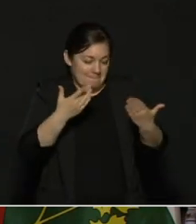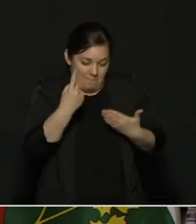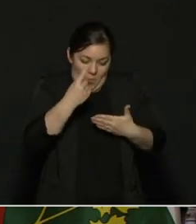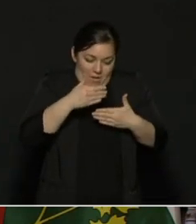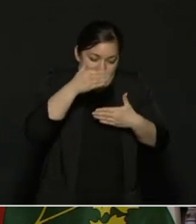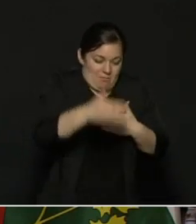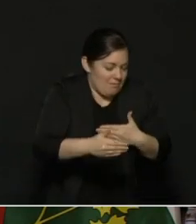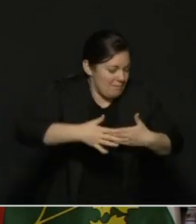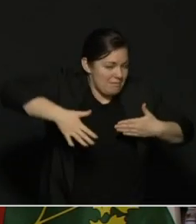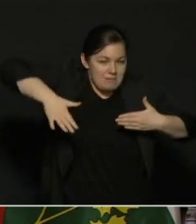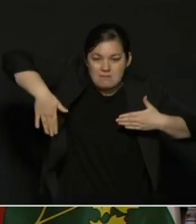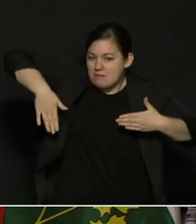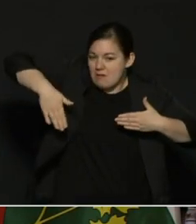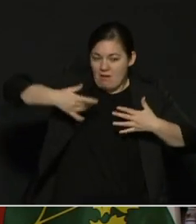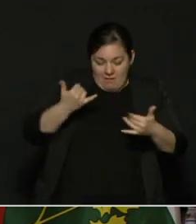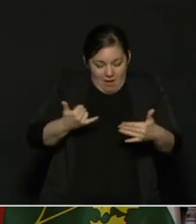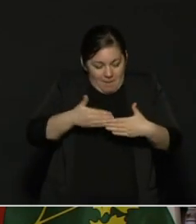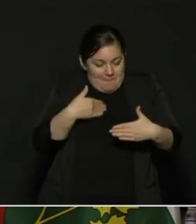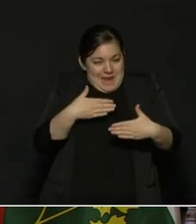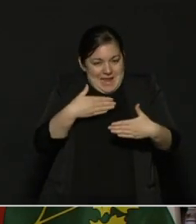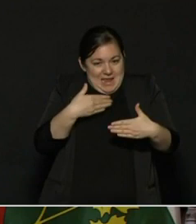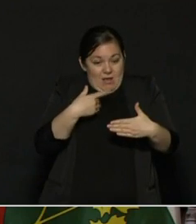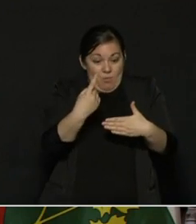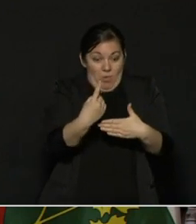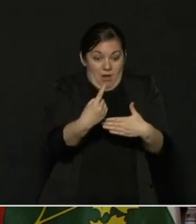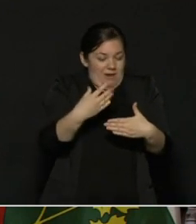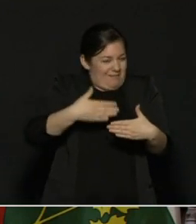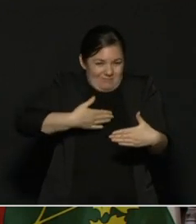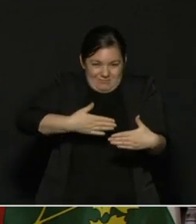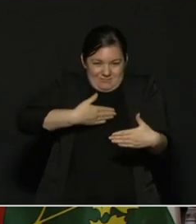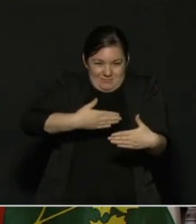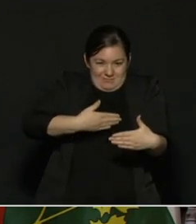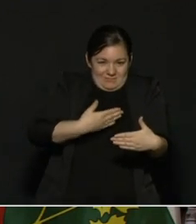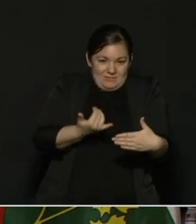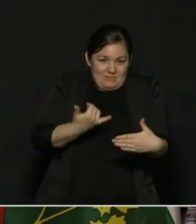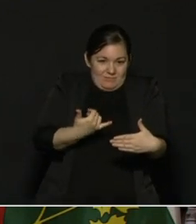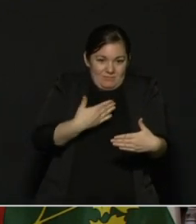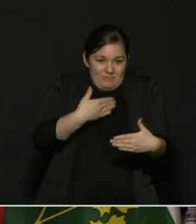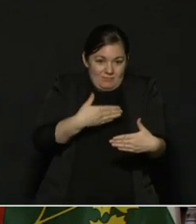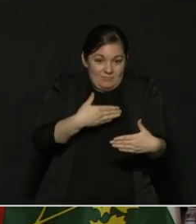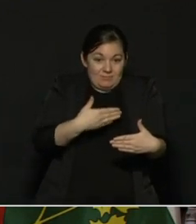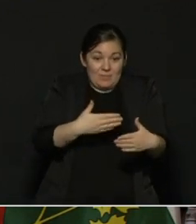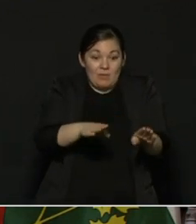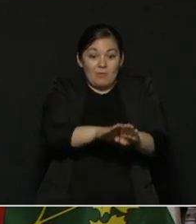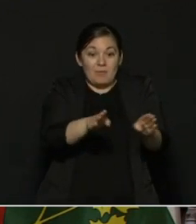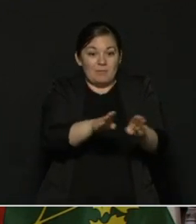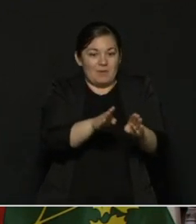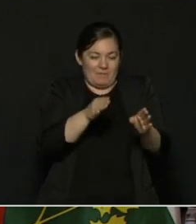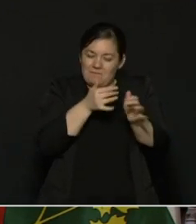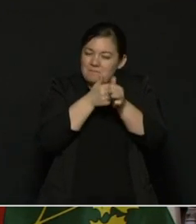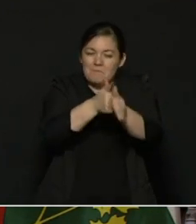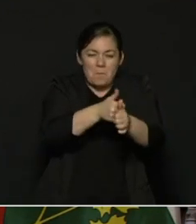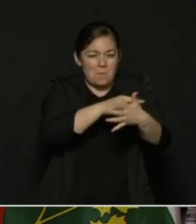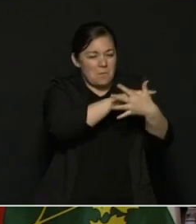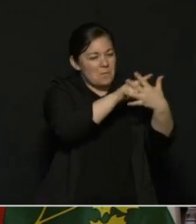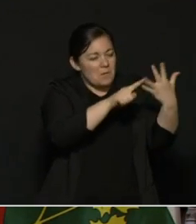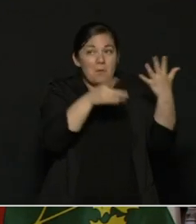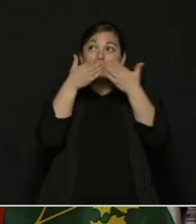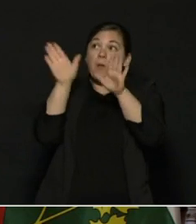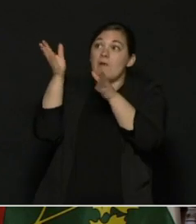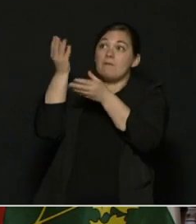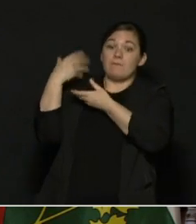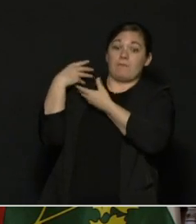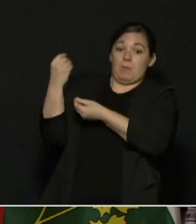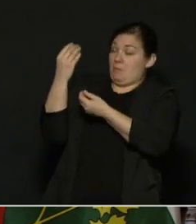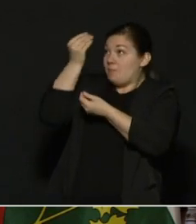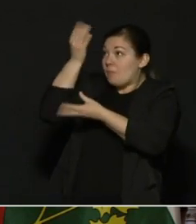announced by the Premier today would still continue and need to do those guidelines and those directions as we are in the pandemic